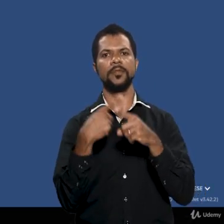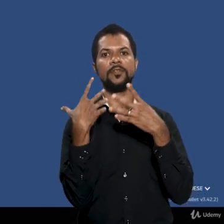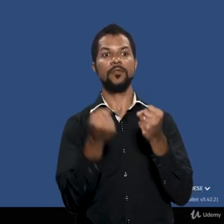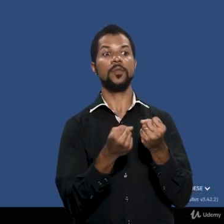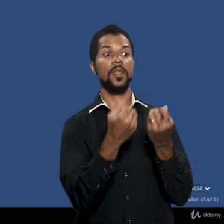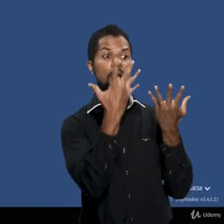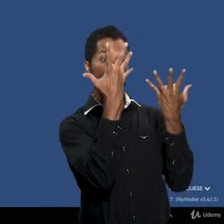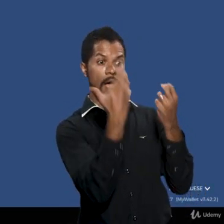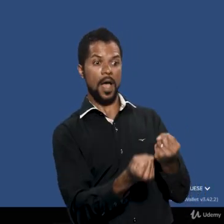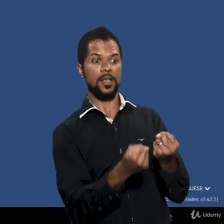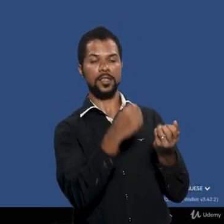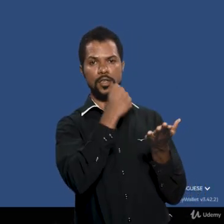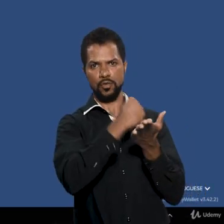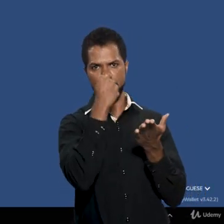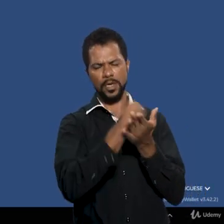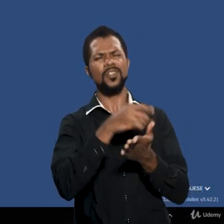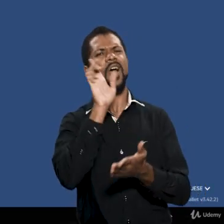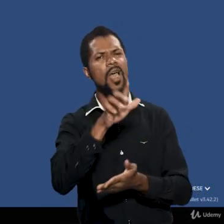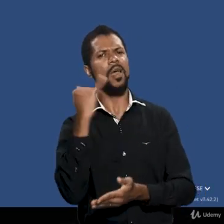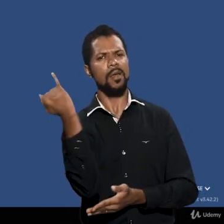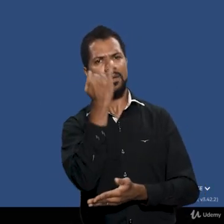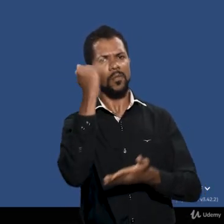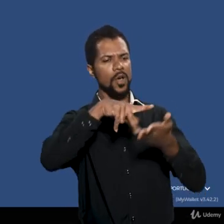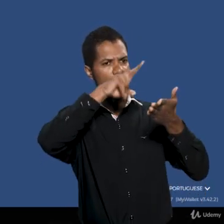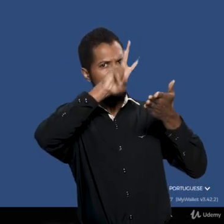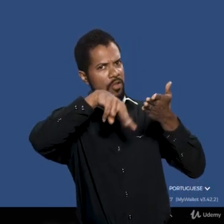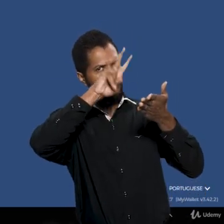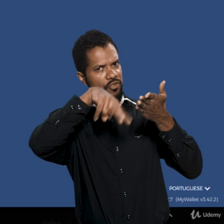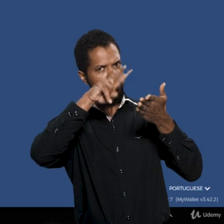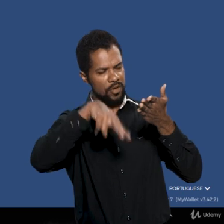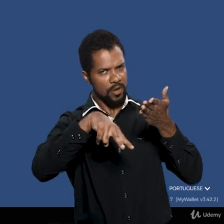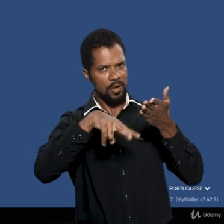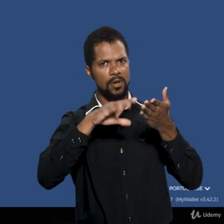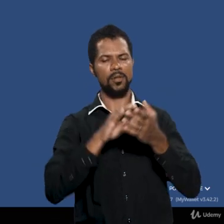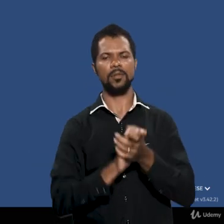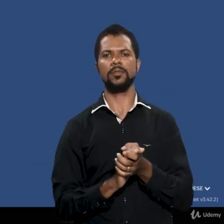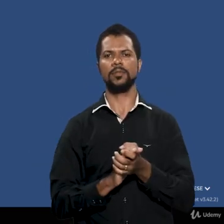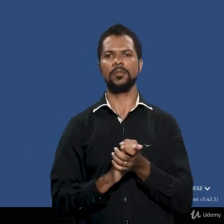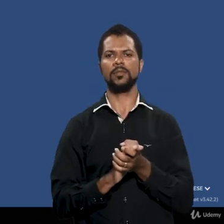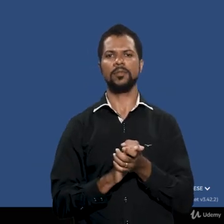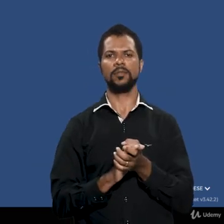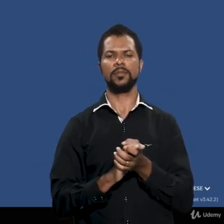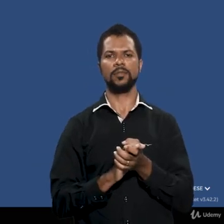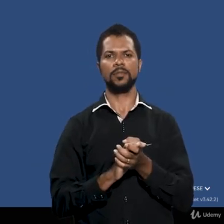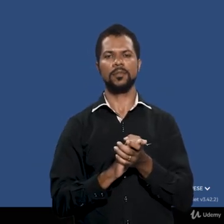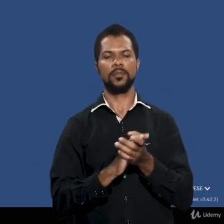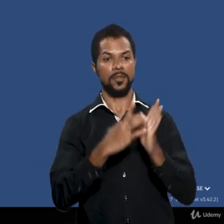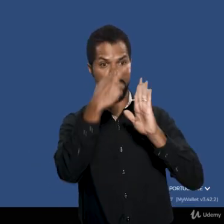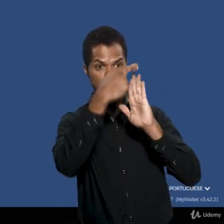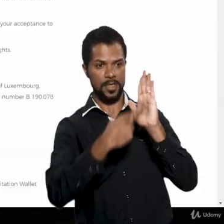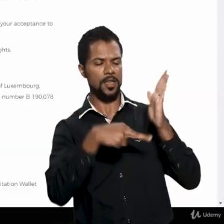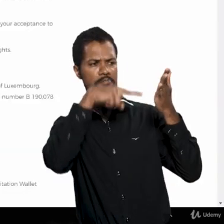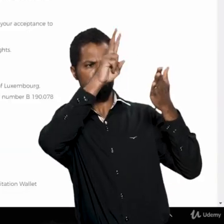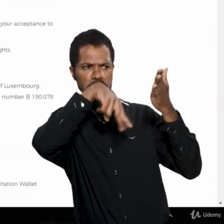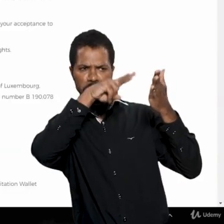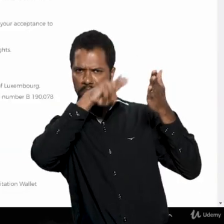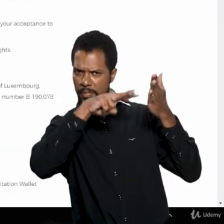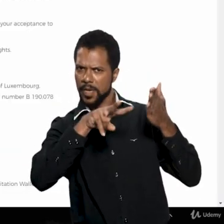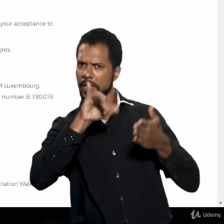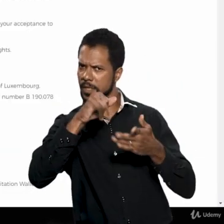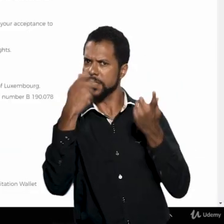special characters, okay, numbers and letters. Always remember to make a complex password that you will